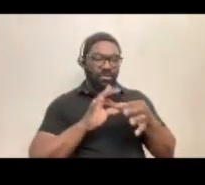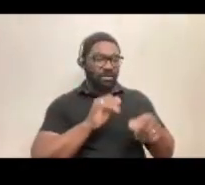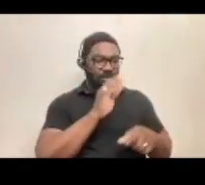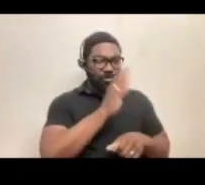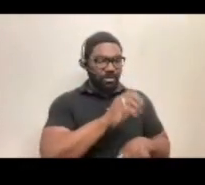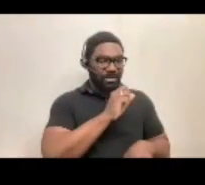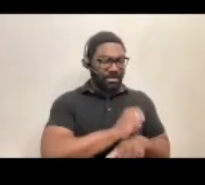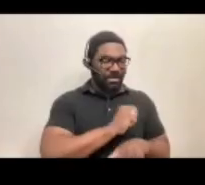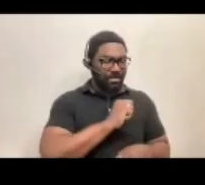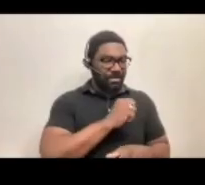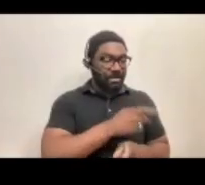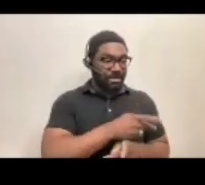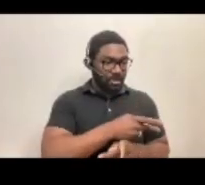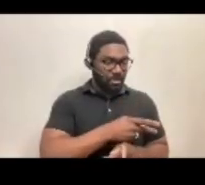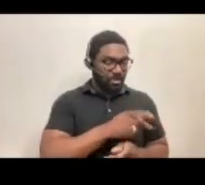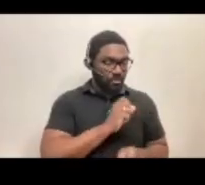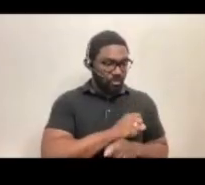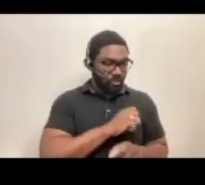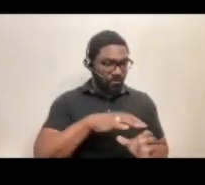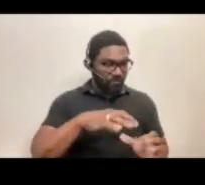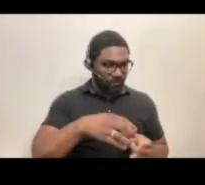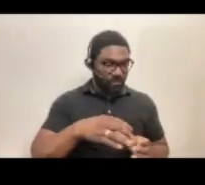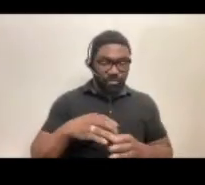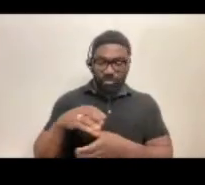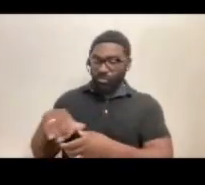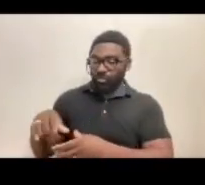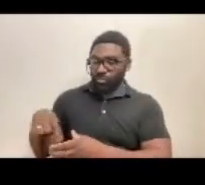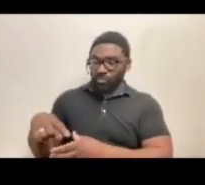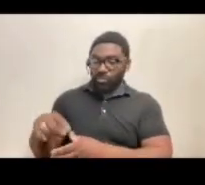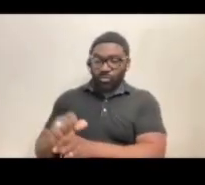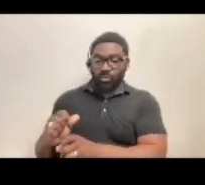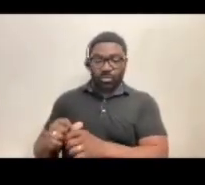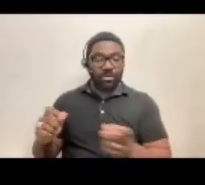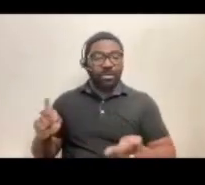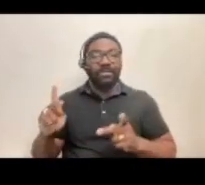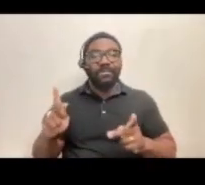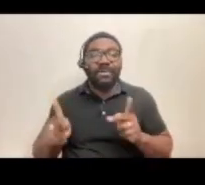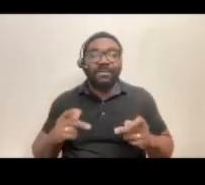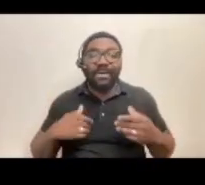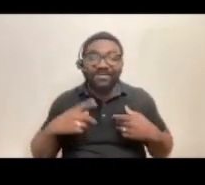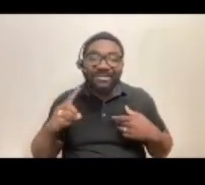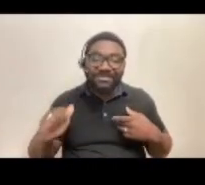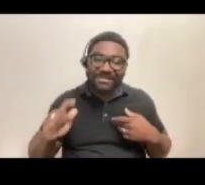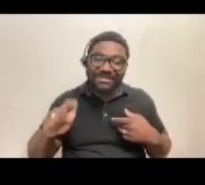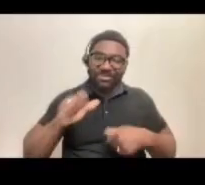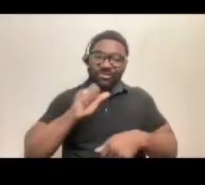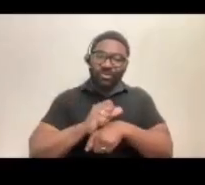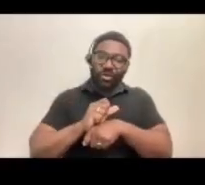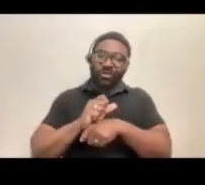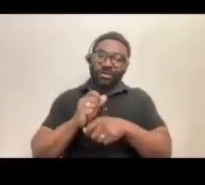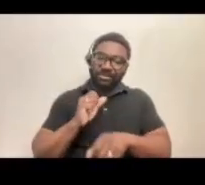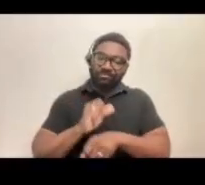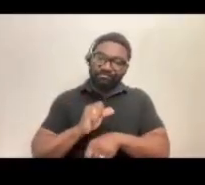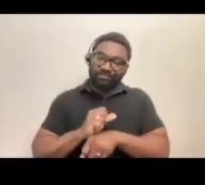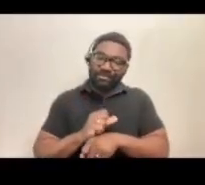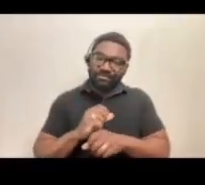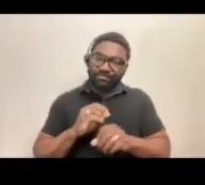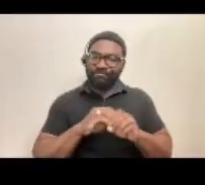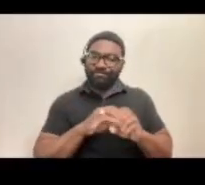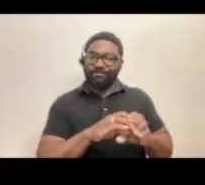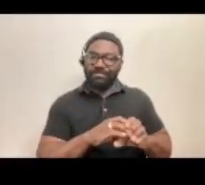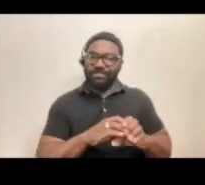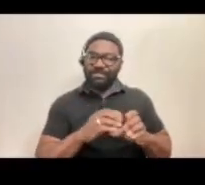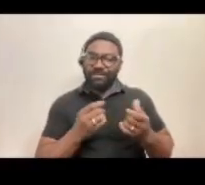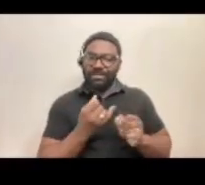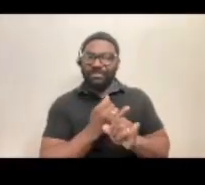workforce shortage and the ability for people with disabilities to work and live independently and thrive. So, supporting